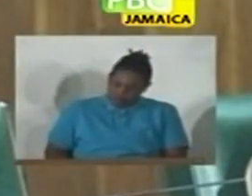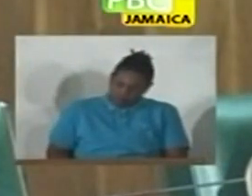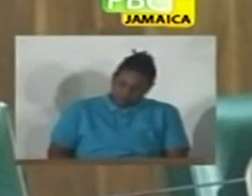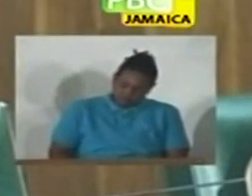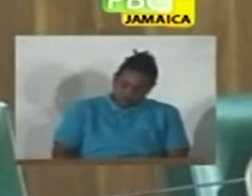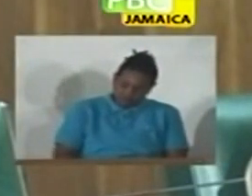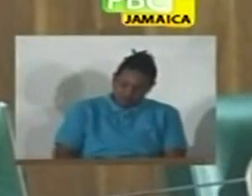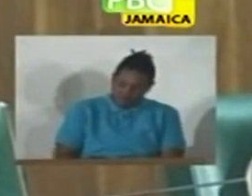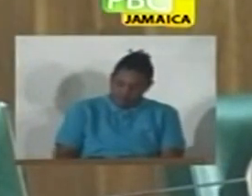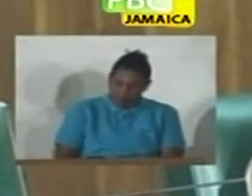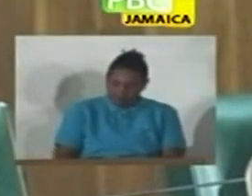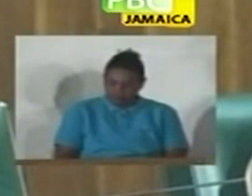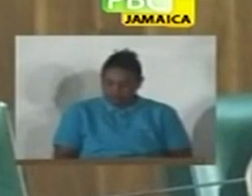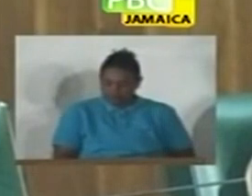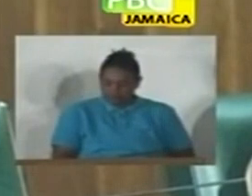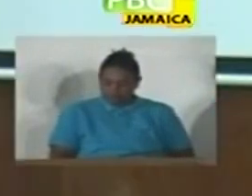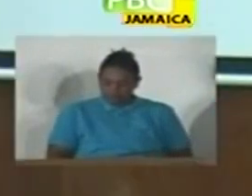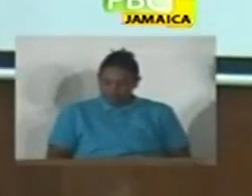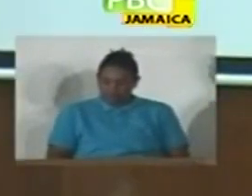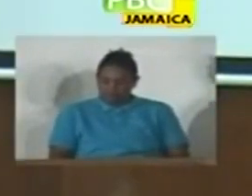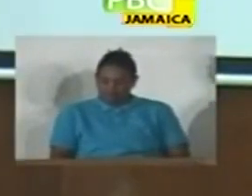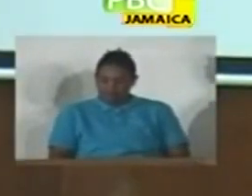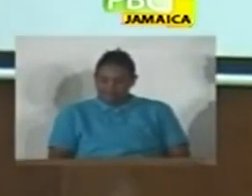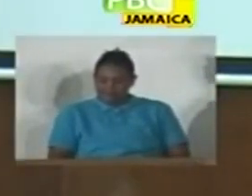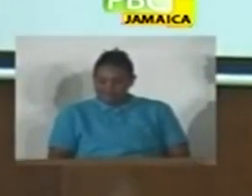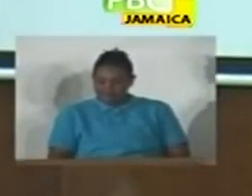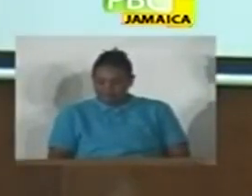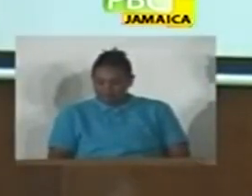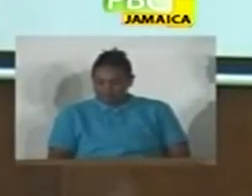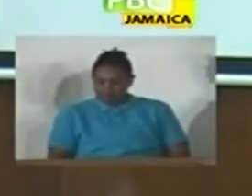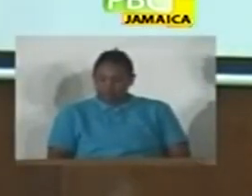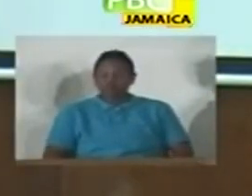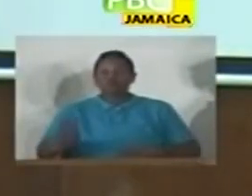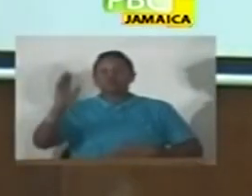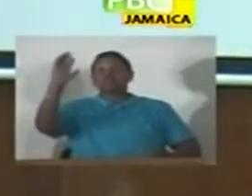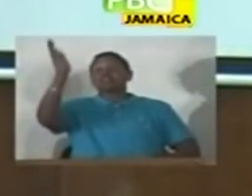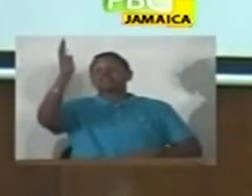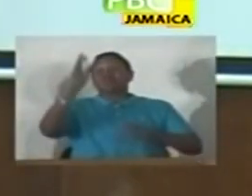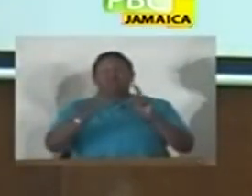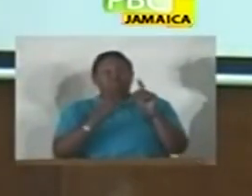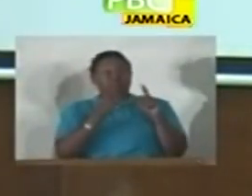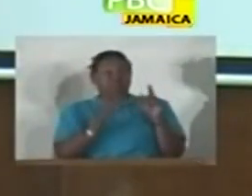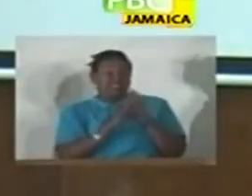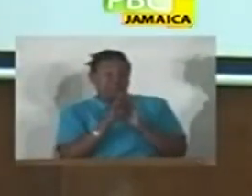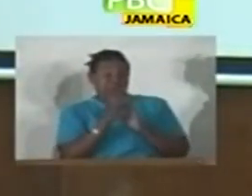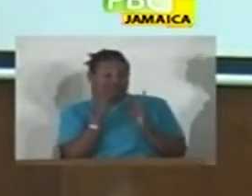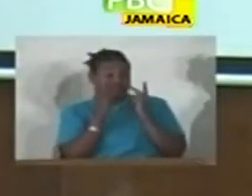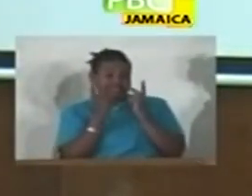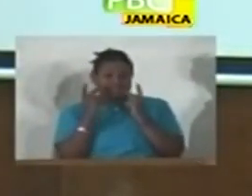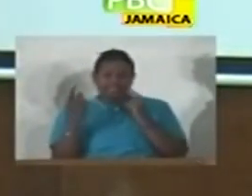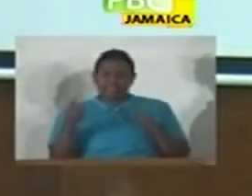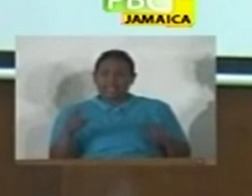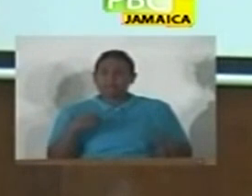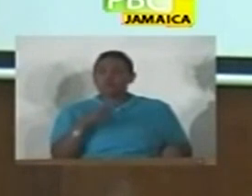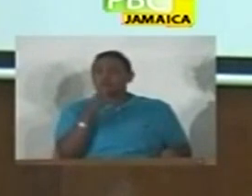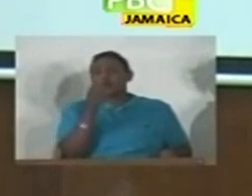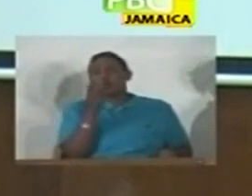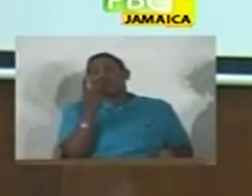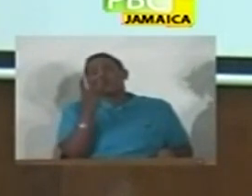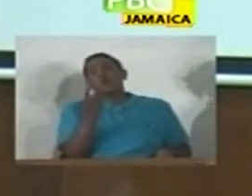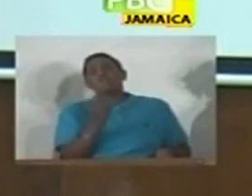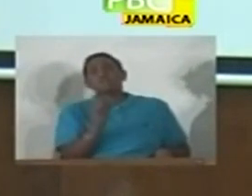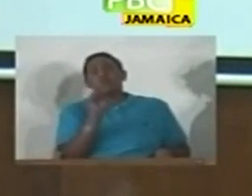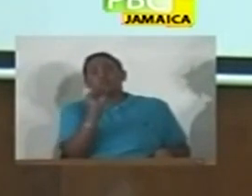Mr. Speaker, with the developments such as these, we are no longer looking for a single-digit